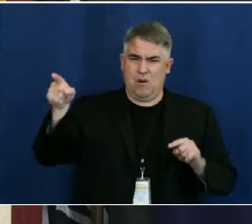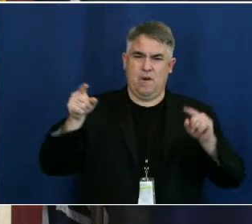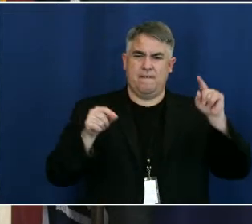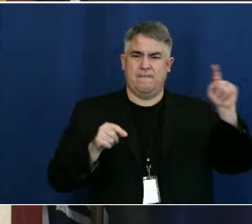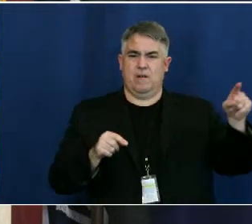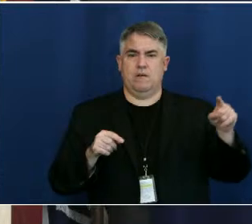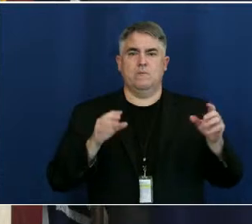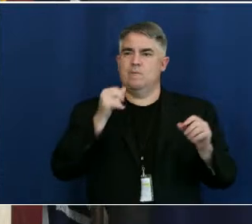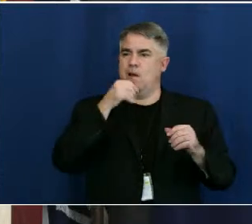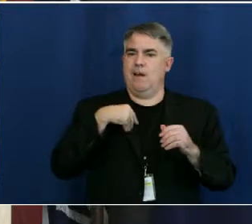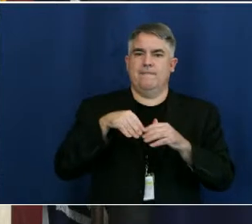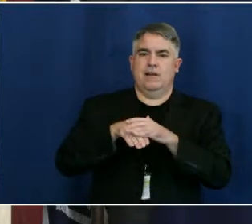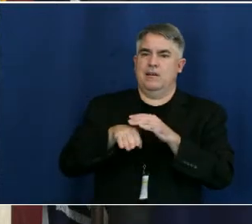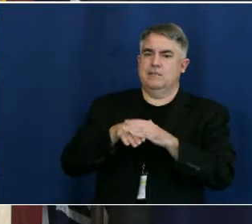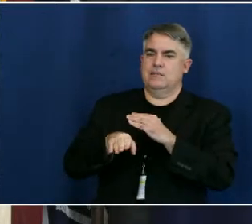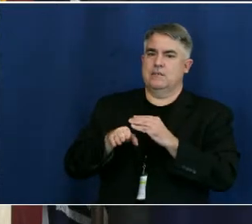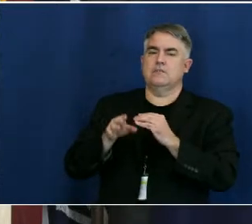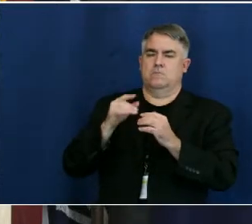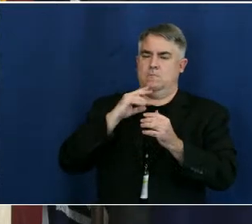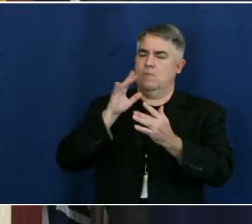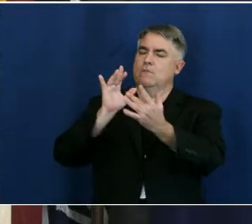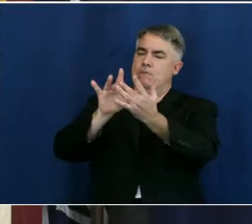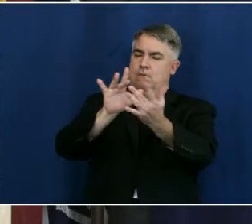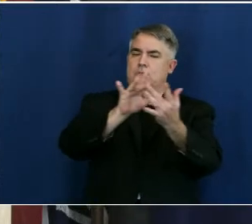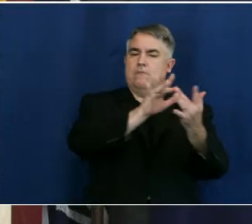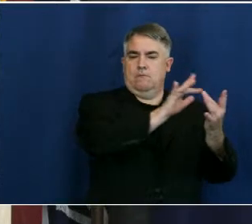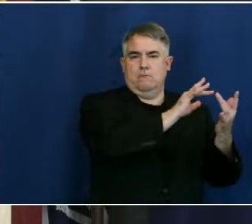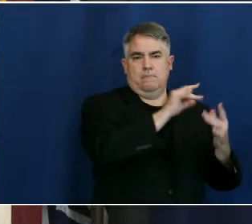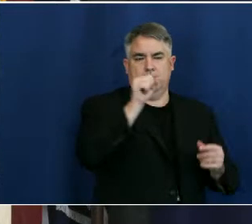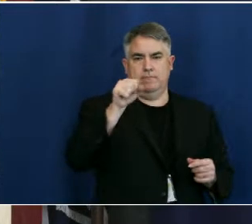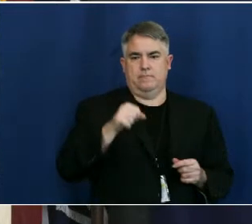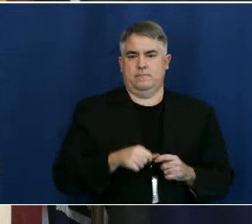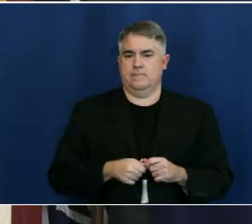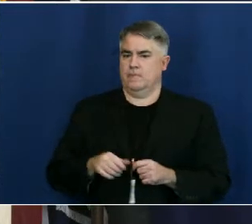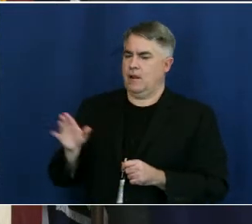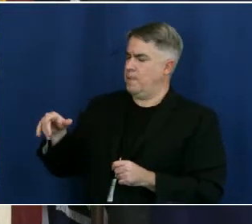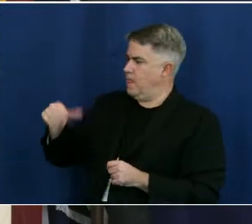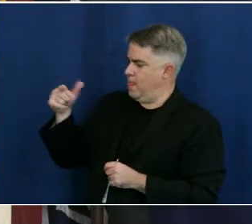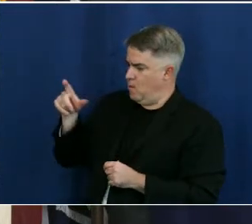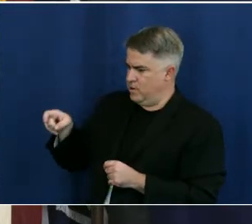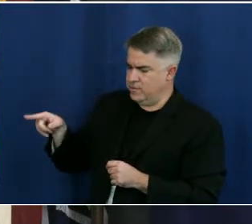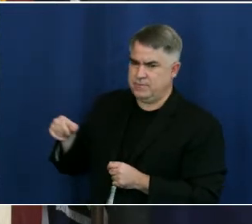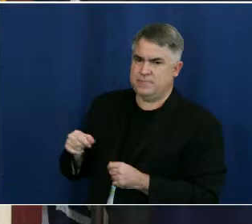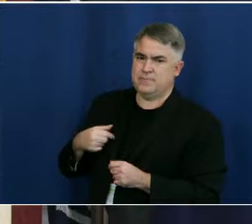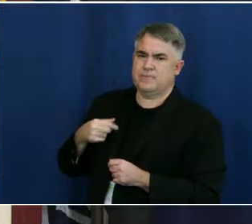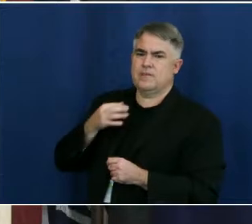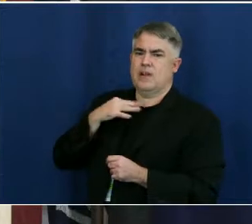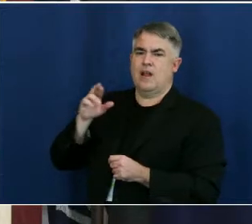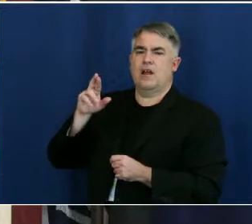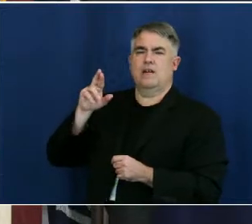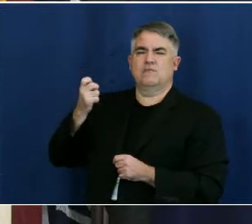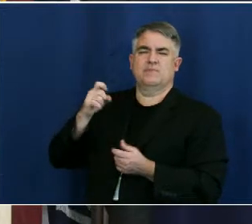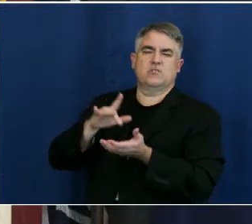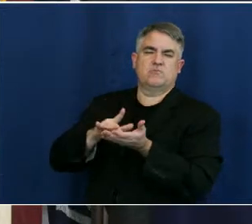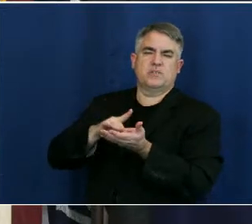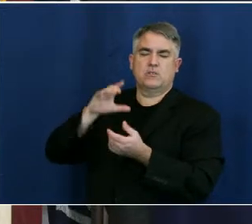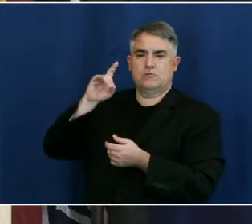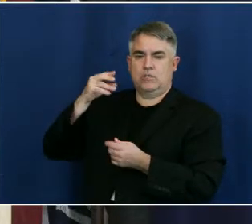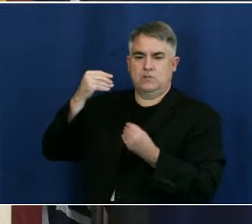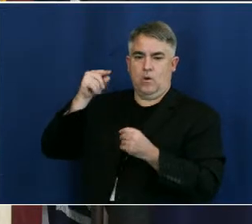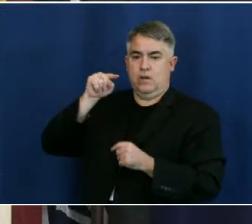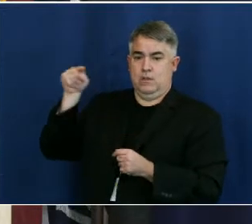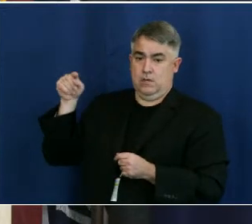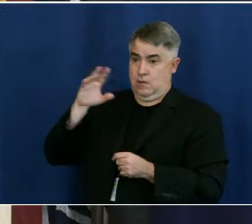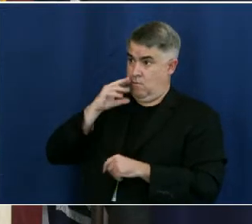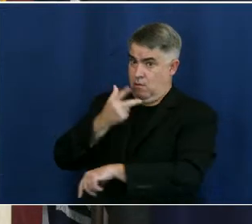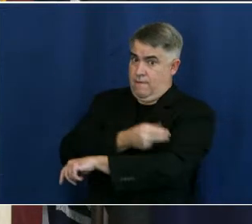have. And one other quick question. I know we're seeing a lot of pharmacies saying that they're going to start offering it. For people, like, is there any difference whether they get it at